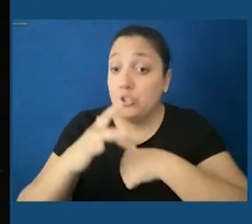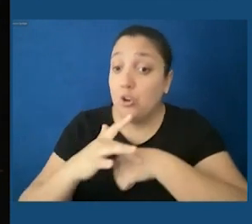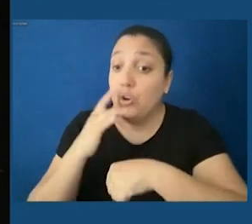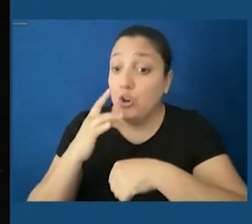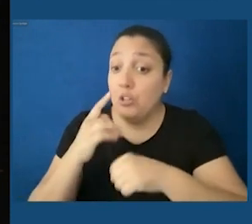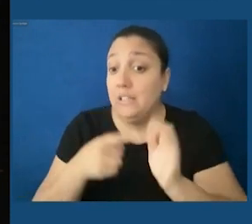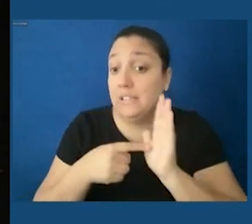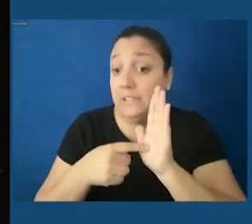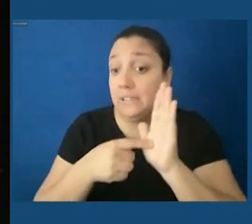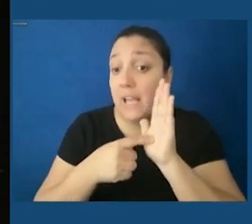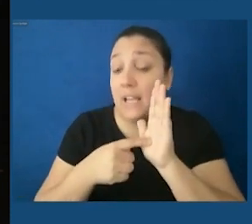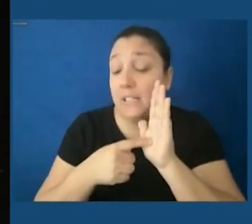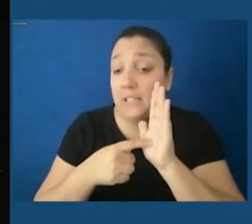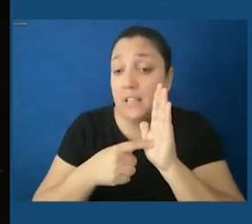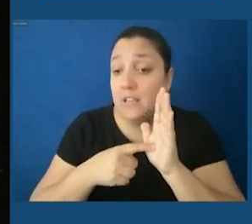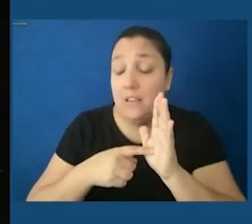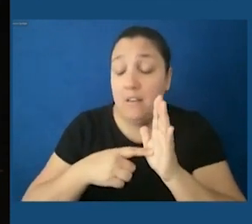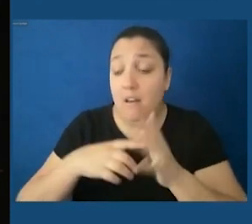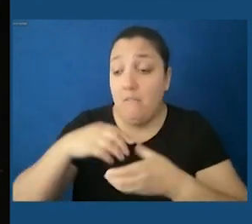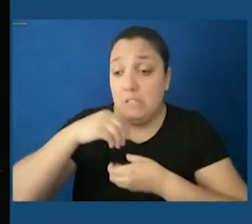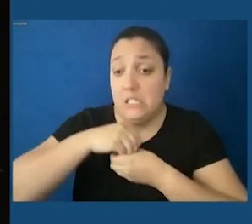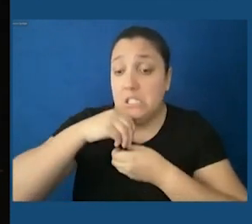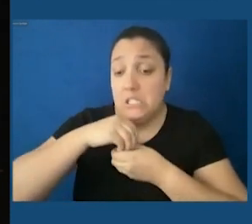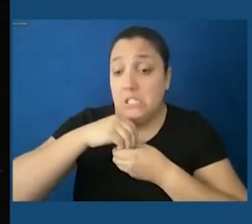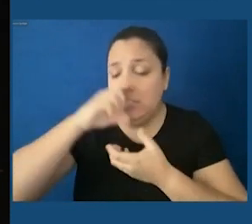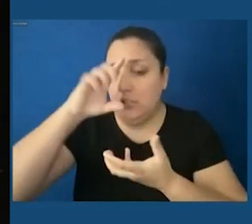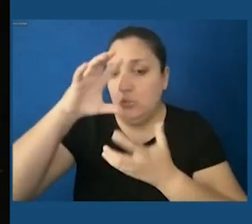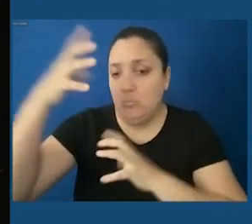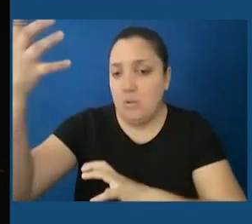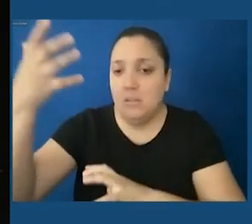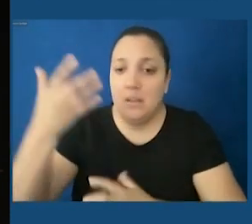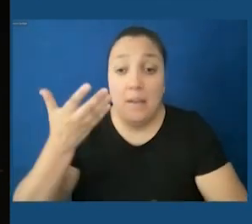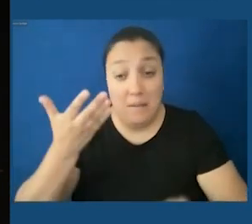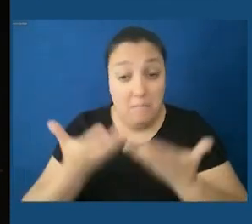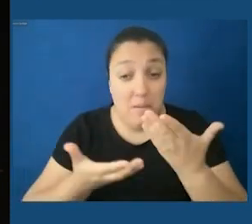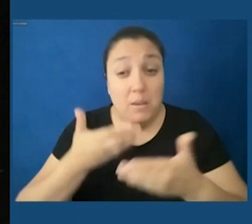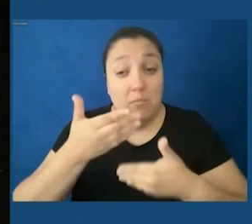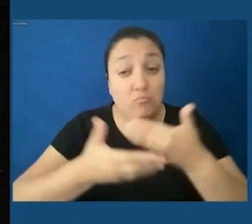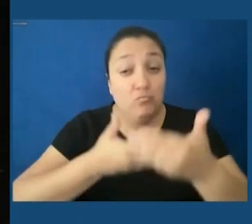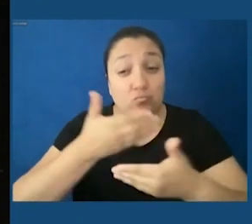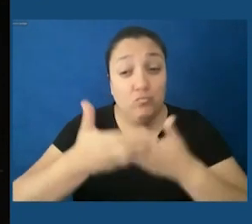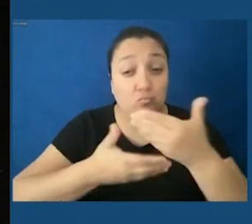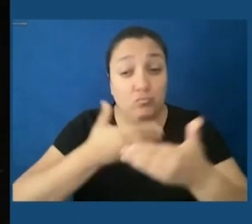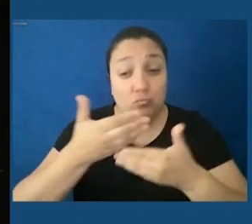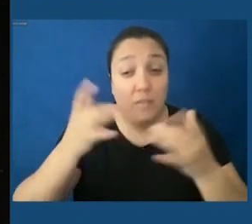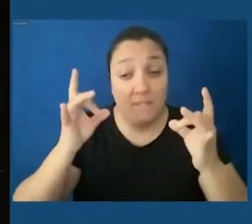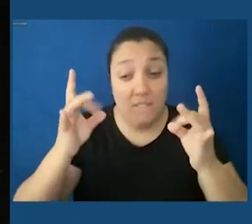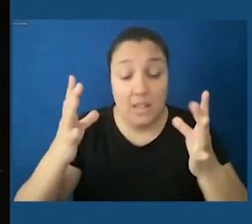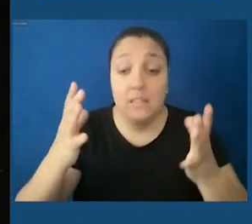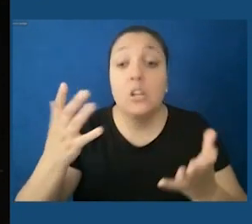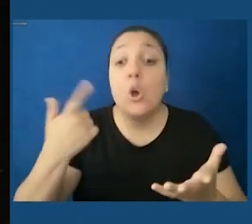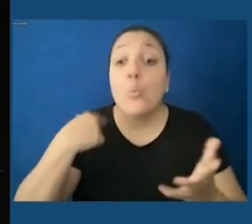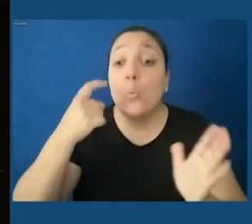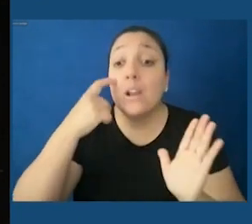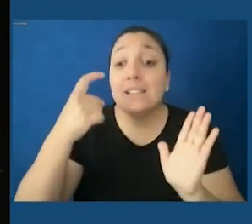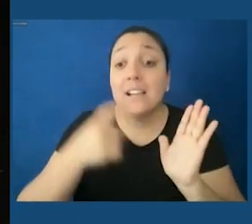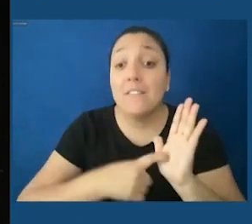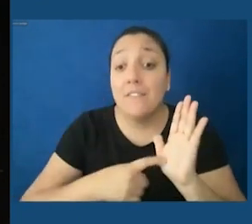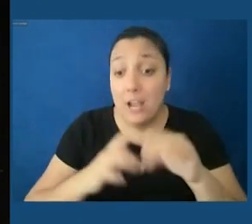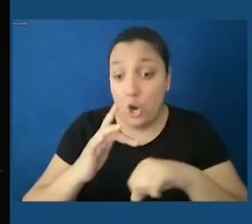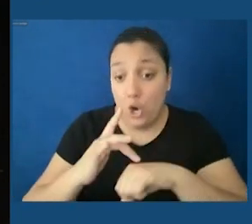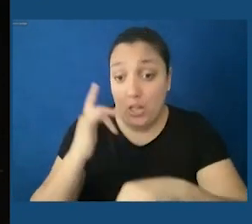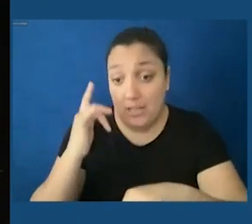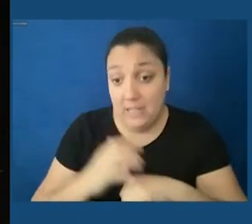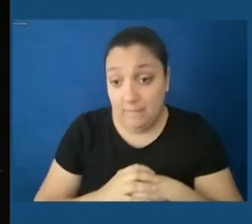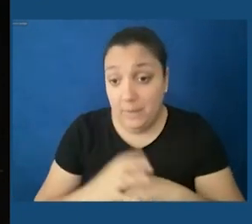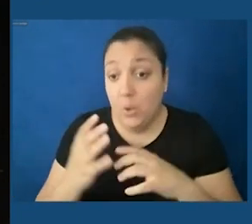distress. They're potentially moving down a pathway to violence. We want to identify that early, and we want to intervene,